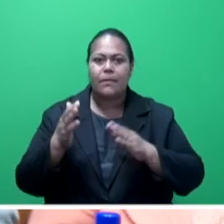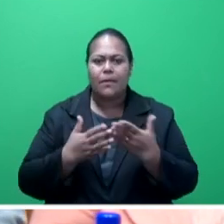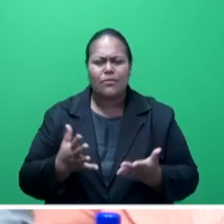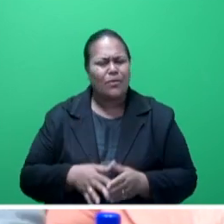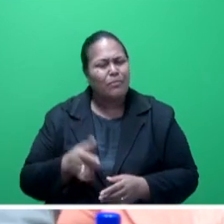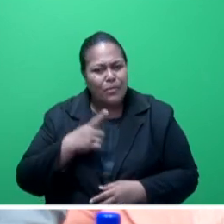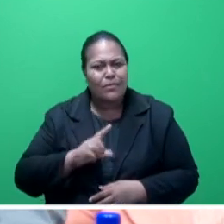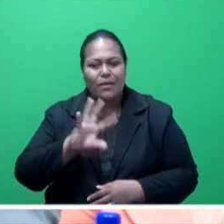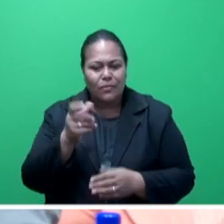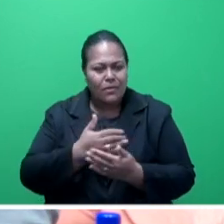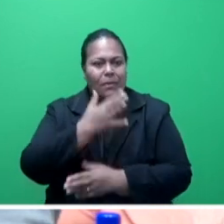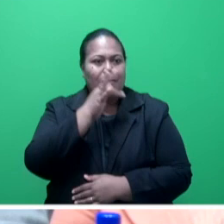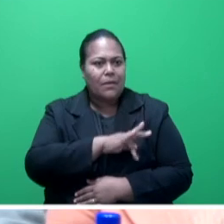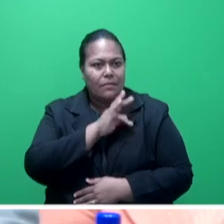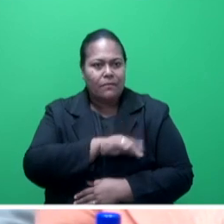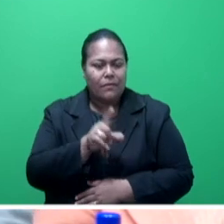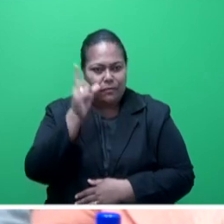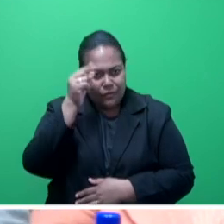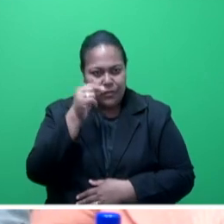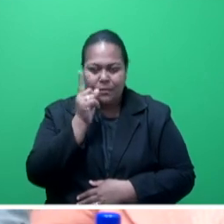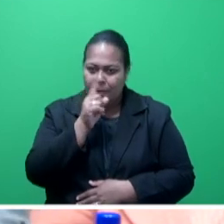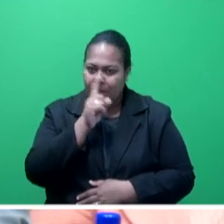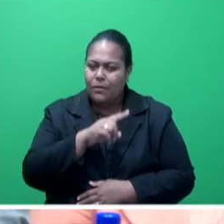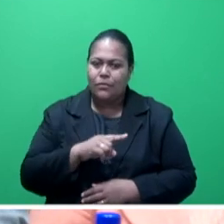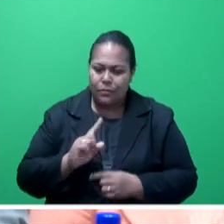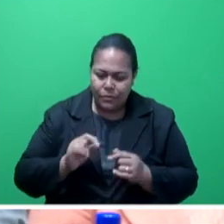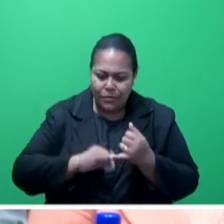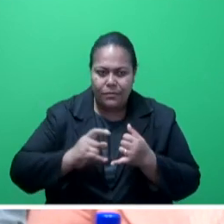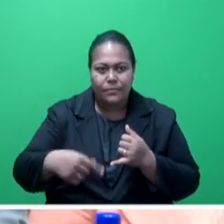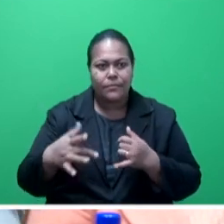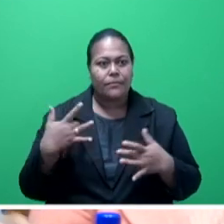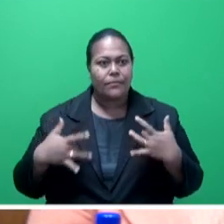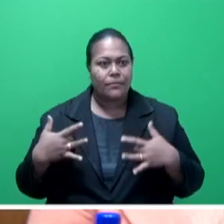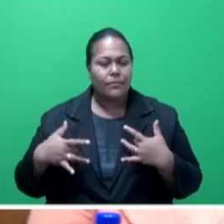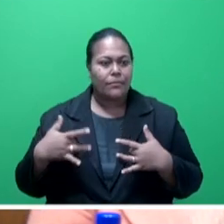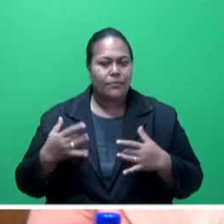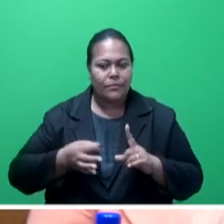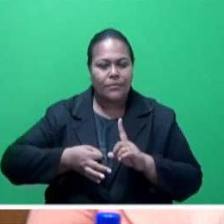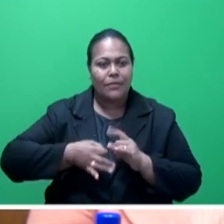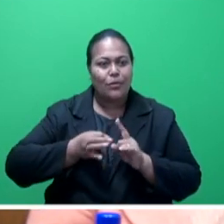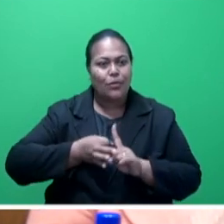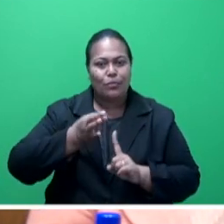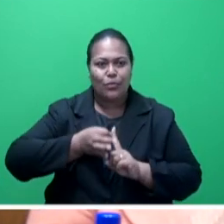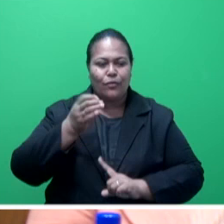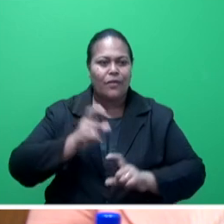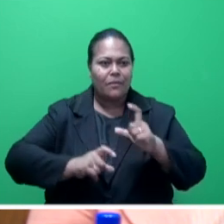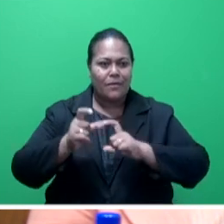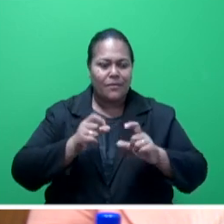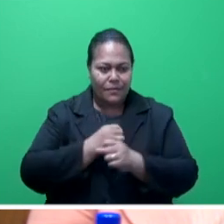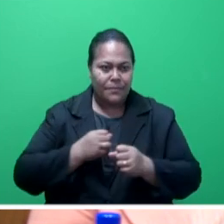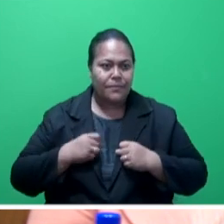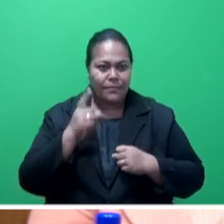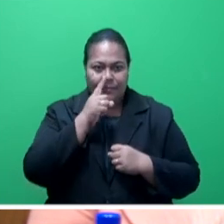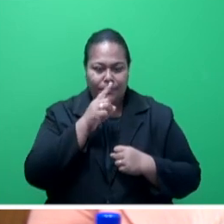and also for generating income, creating sustainable livelihoods, and increasing the productive capacity of our people. The